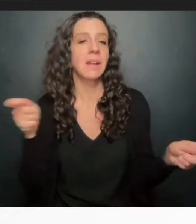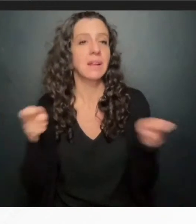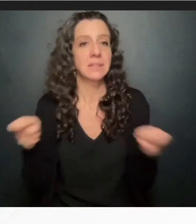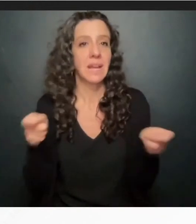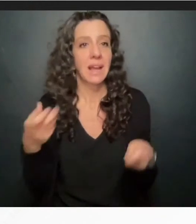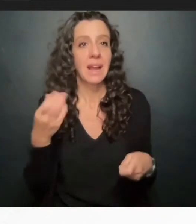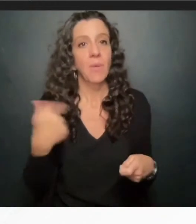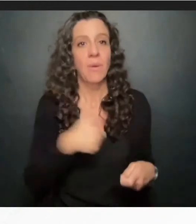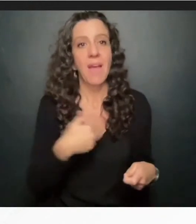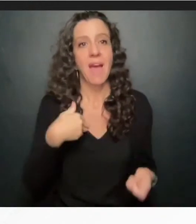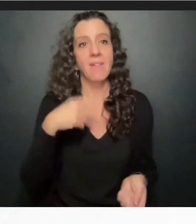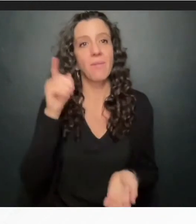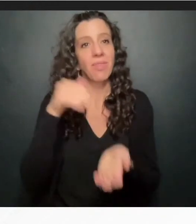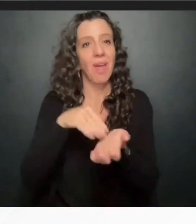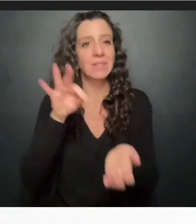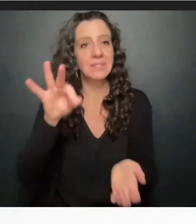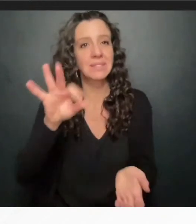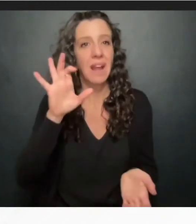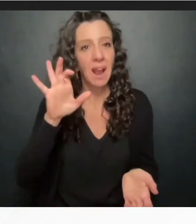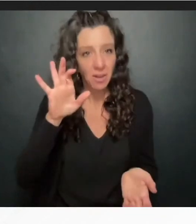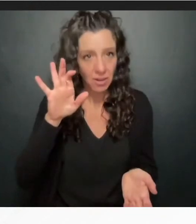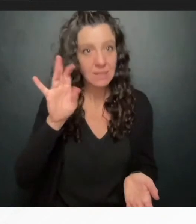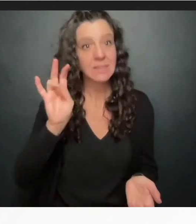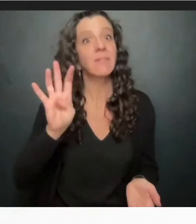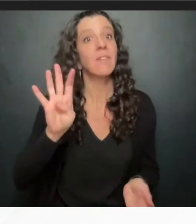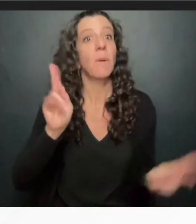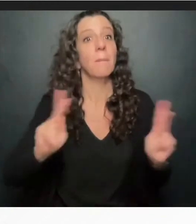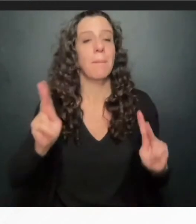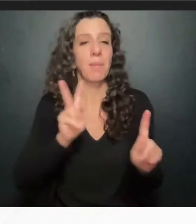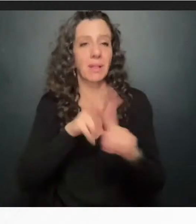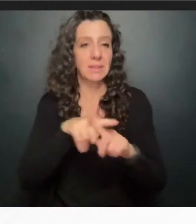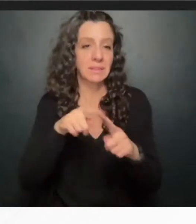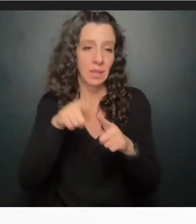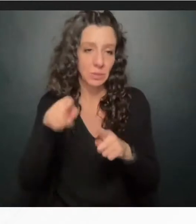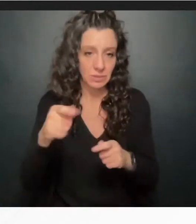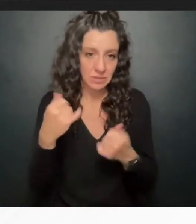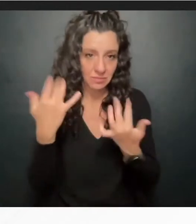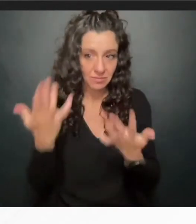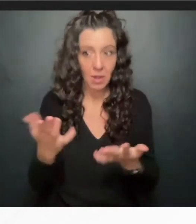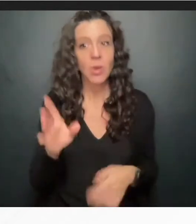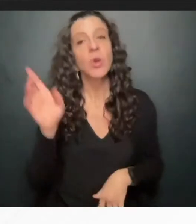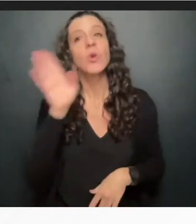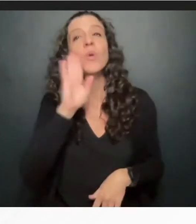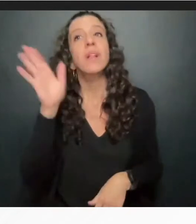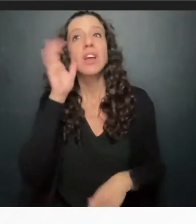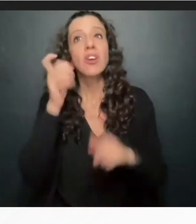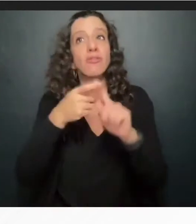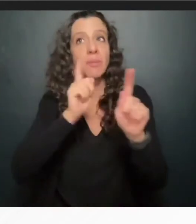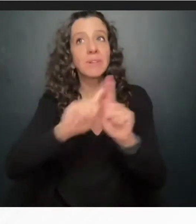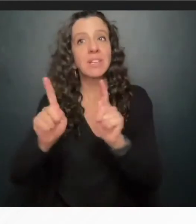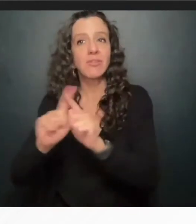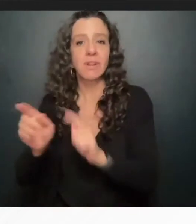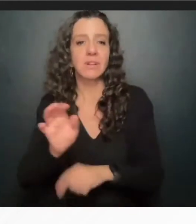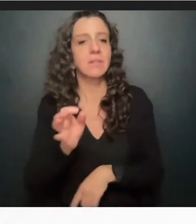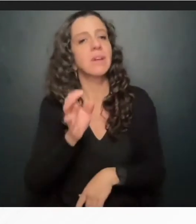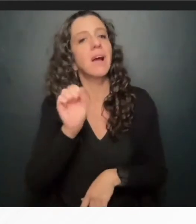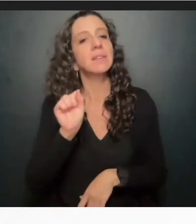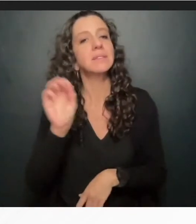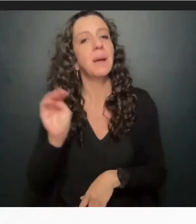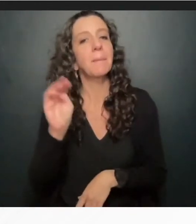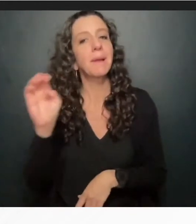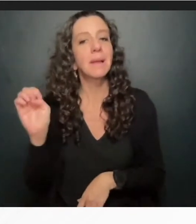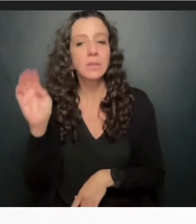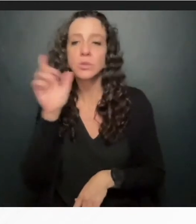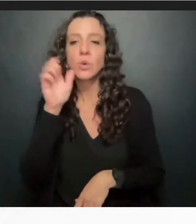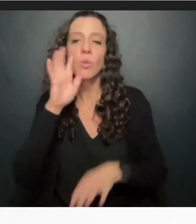1,974 personnel assigned to the incident. Next, you will be hearing from subject matter experts who will be sharing